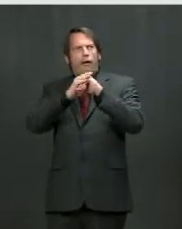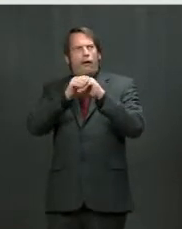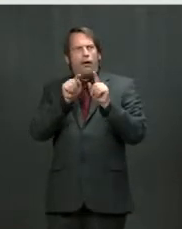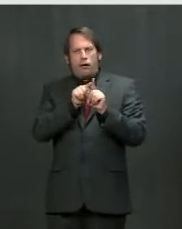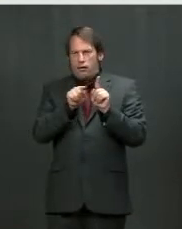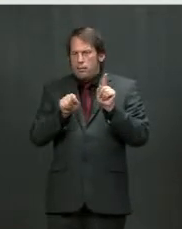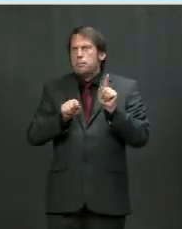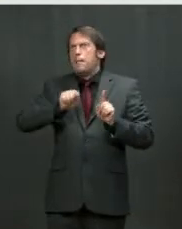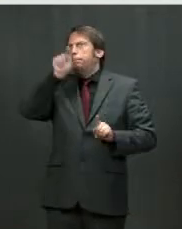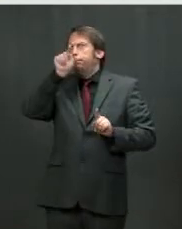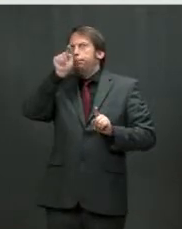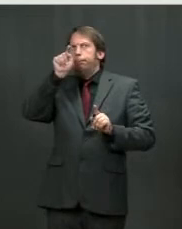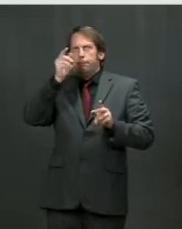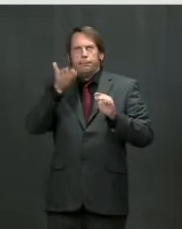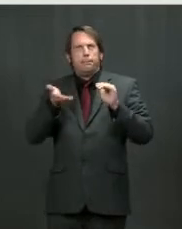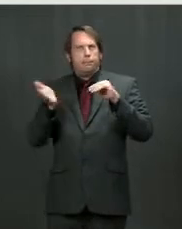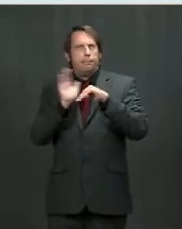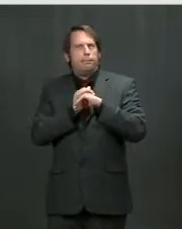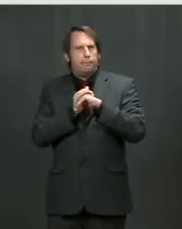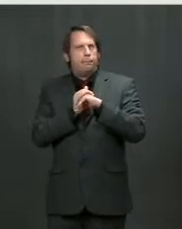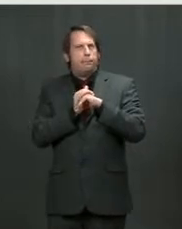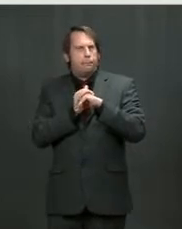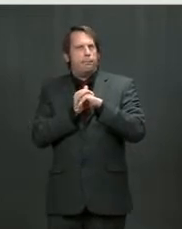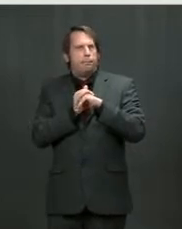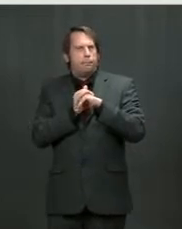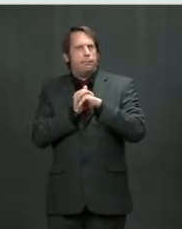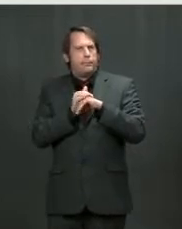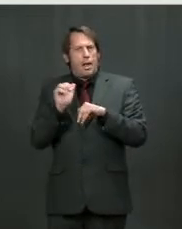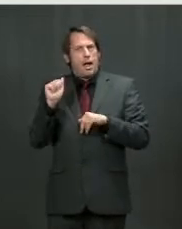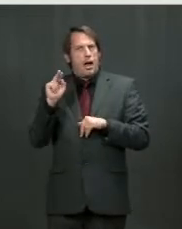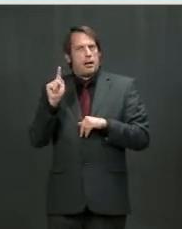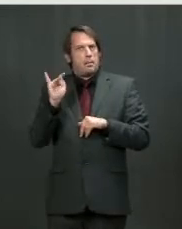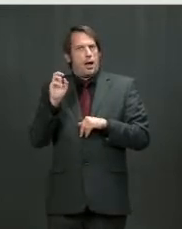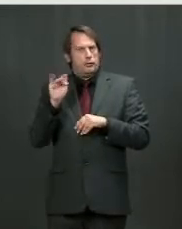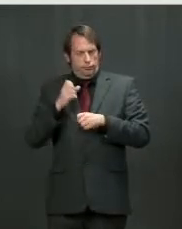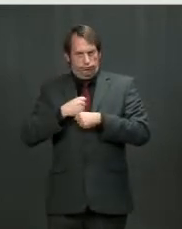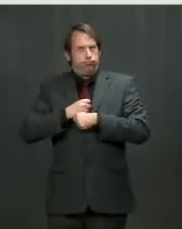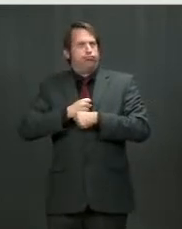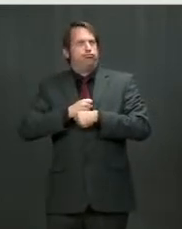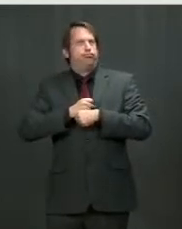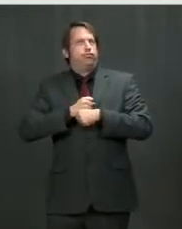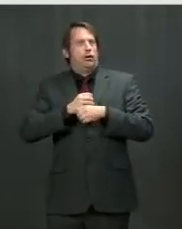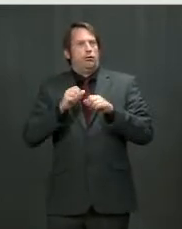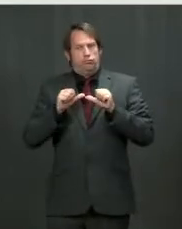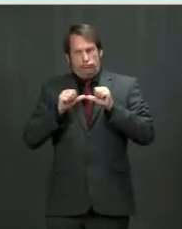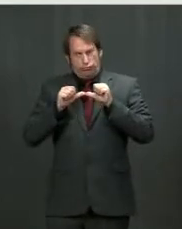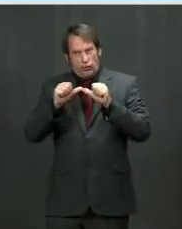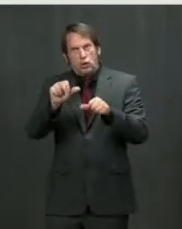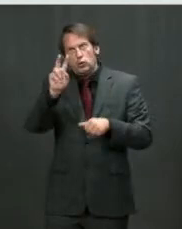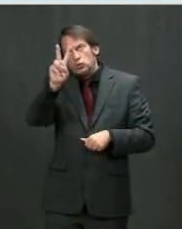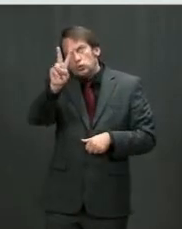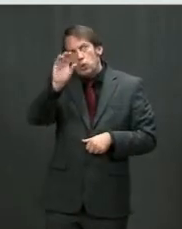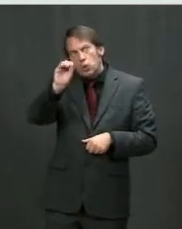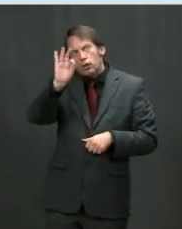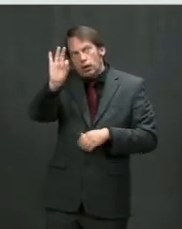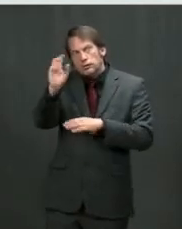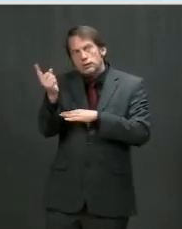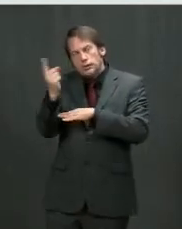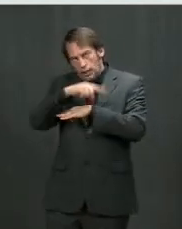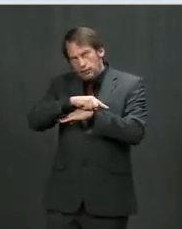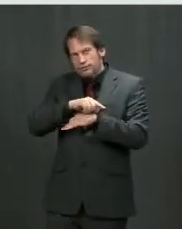neutralizing antibodies, which again go out to beyond 209 days. Next slide. If you look